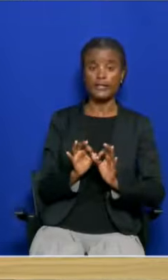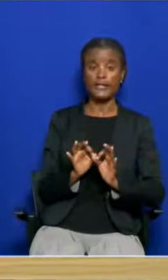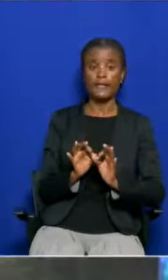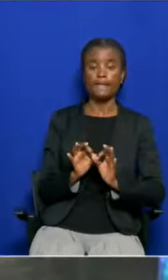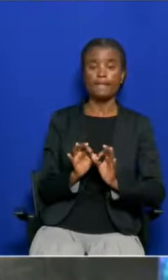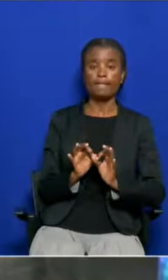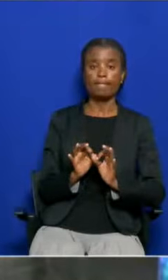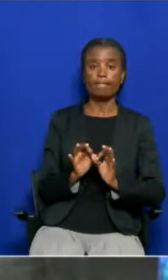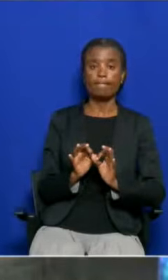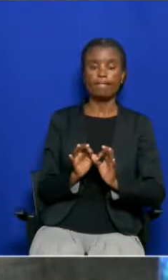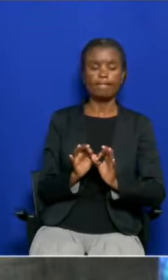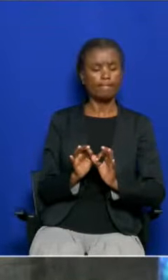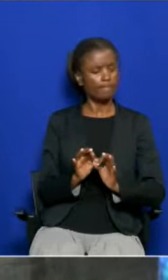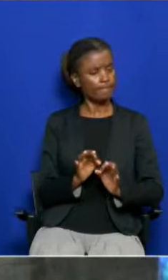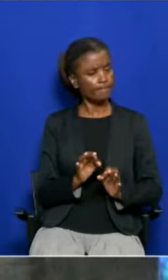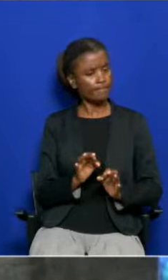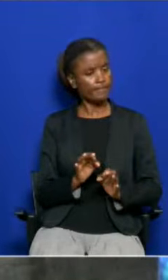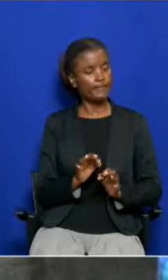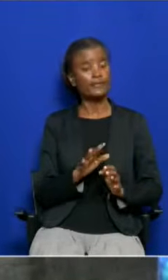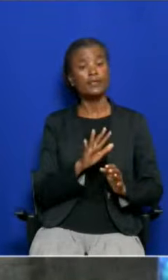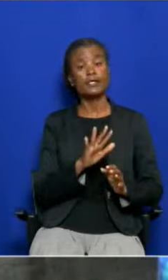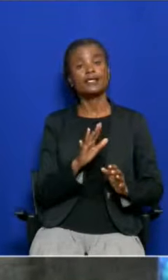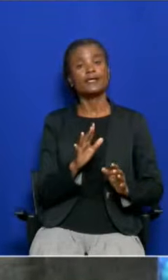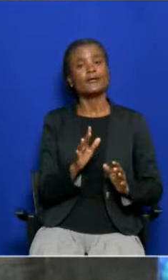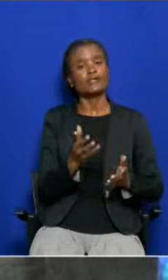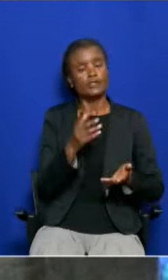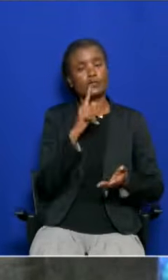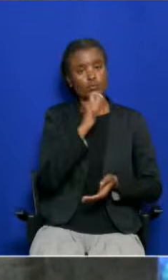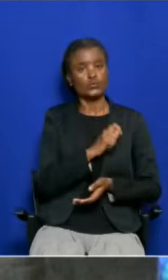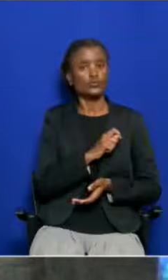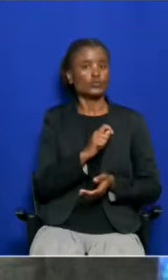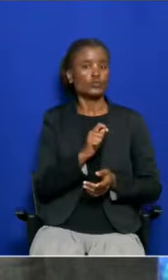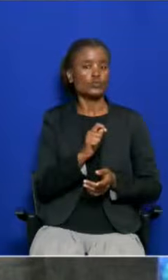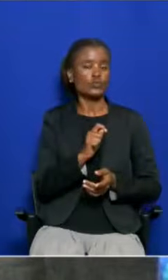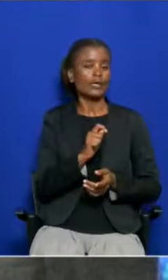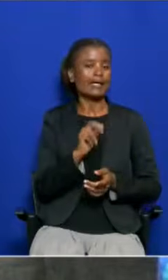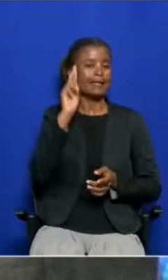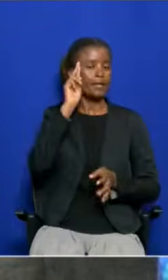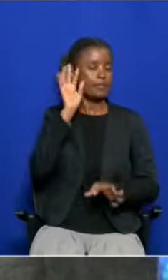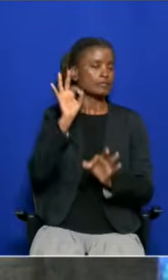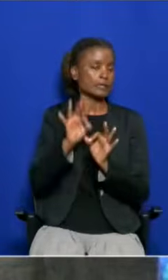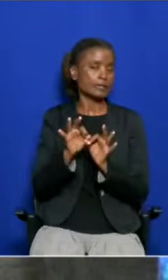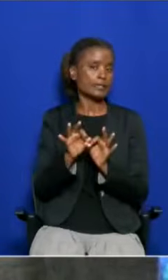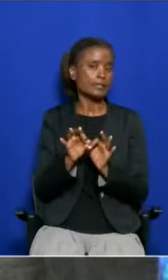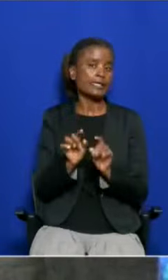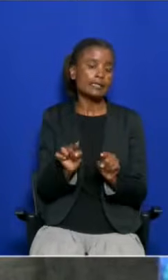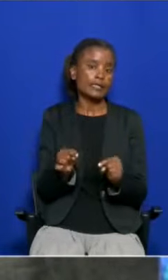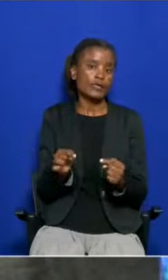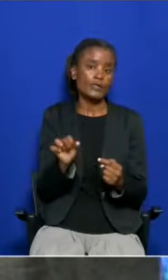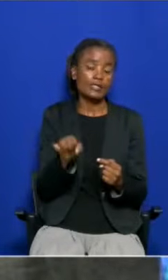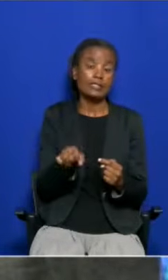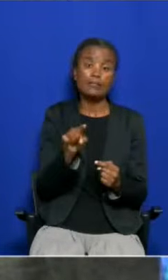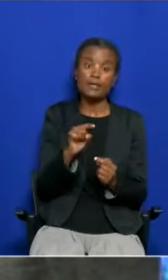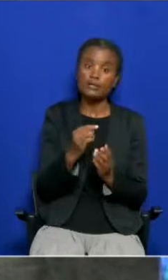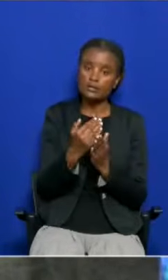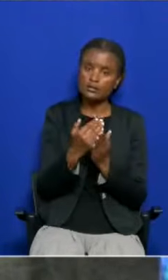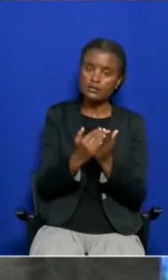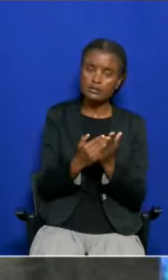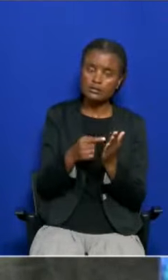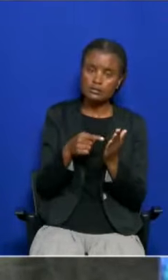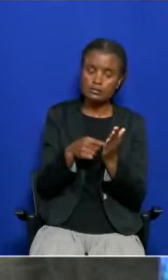You may not recall exactly, but the list must remind you, must jolt your memory. It's not every